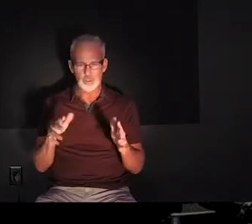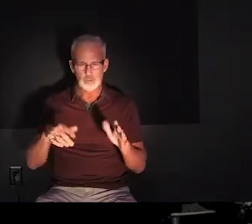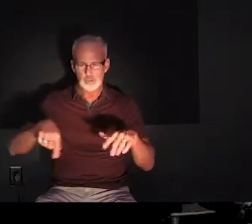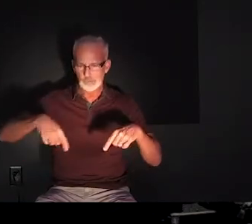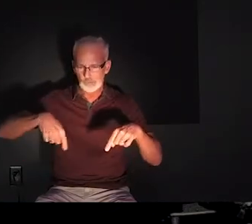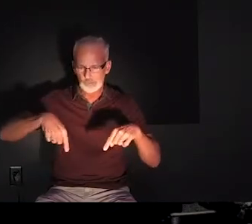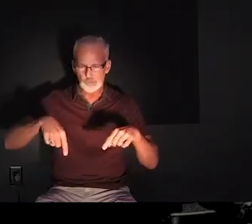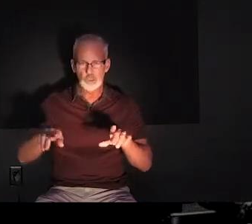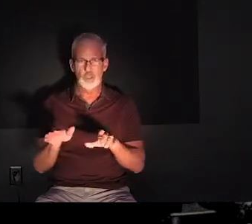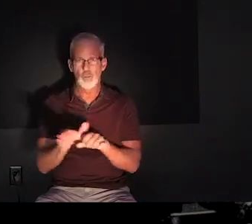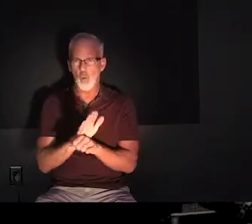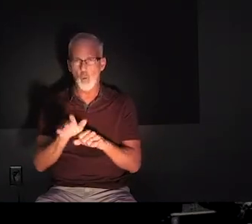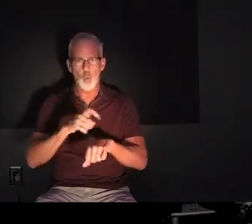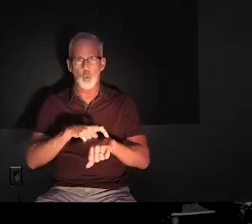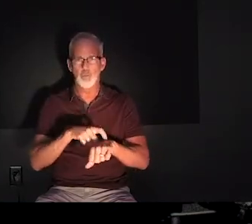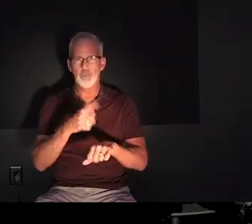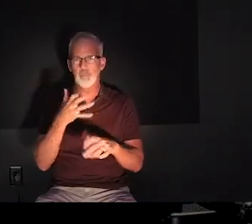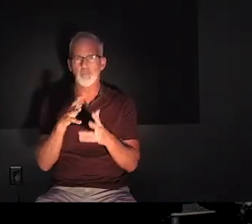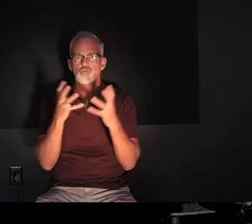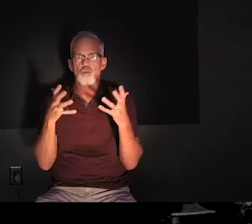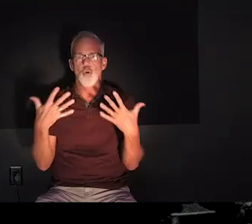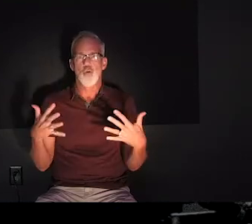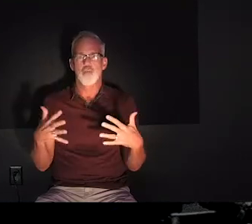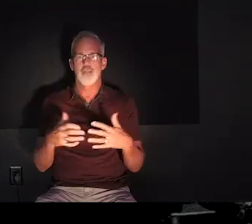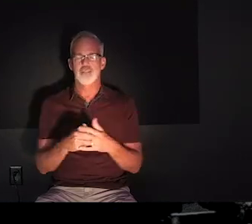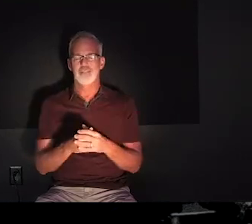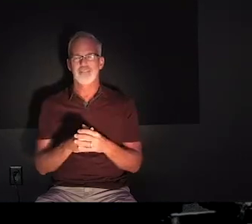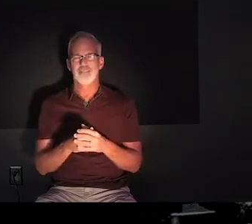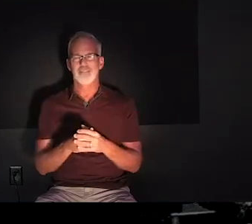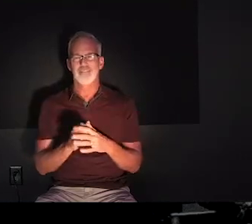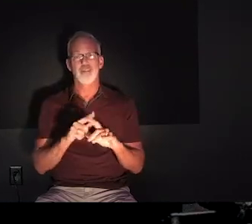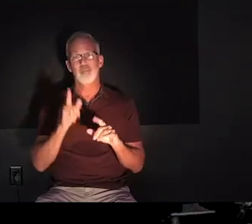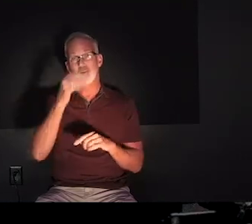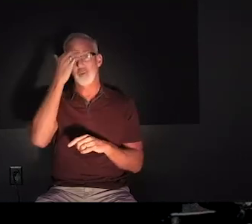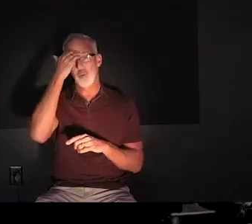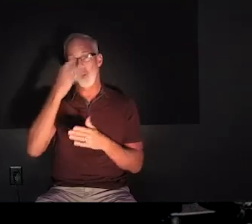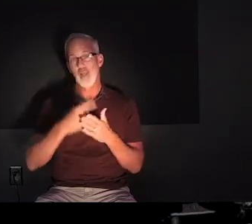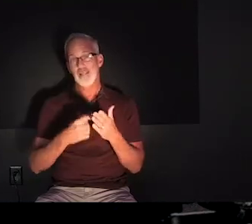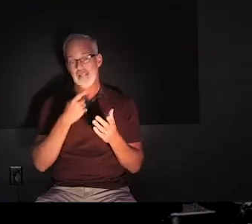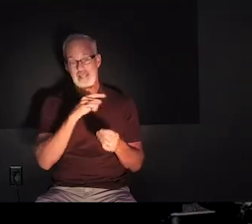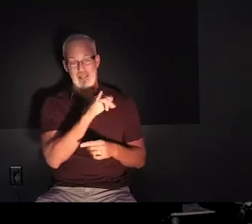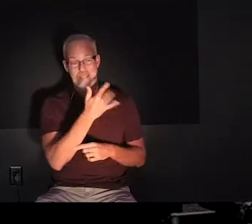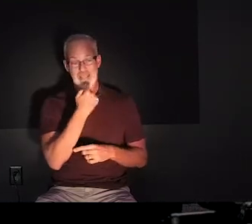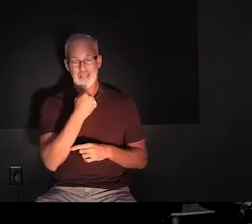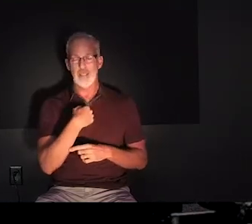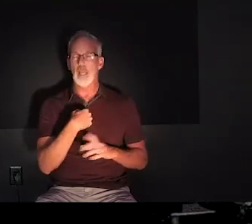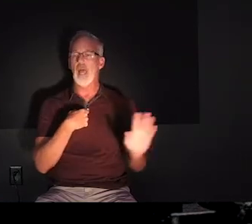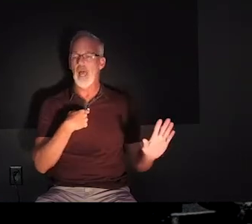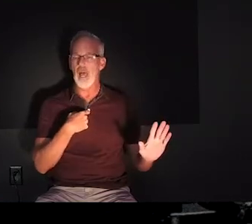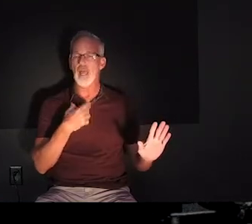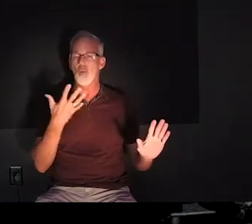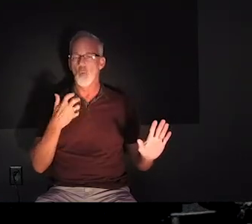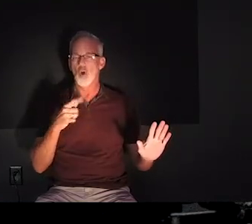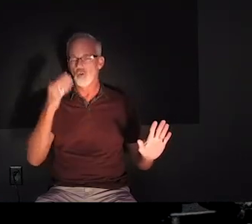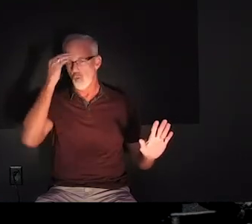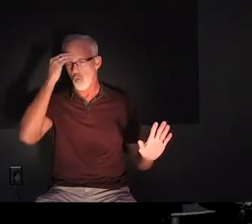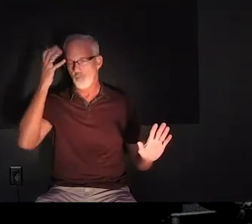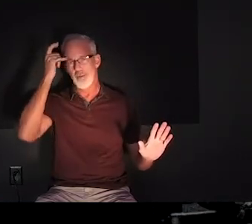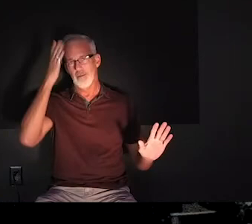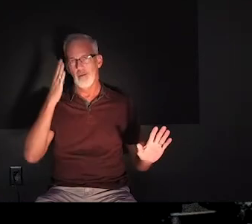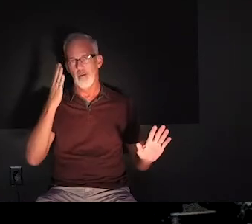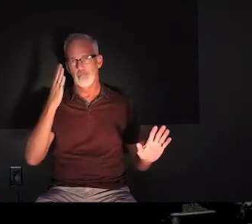The whole water was moving around because they were so nervous. But you know what they said? I'm going to be obedient to what God's called me to